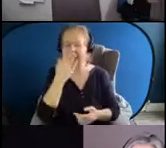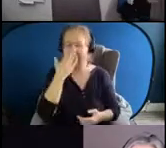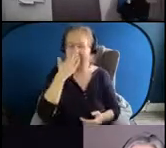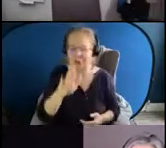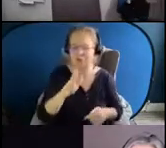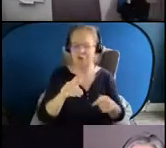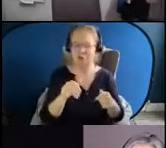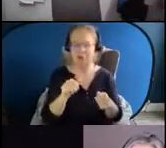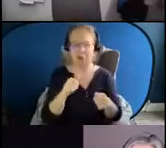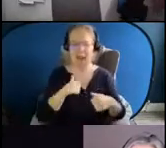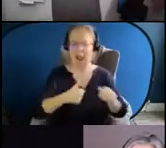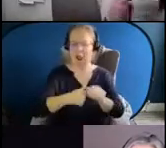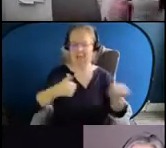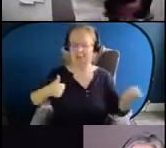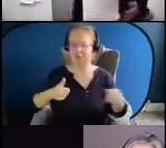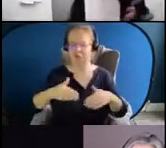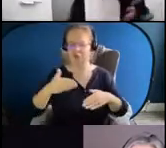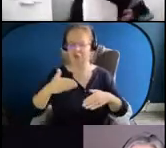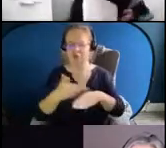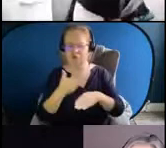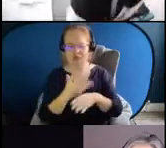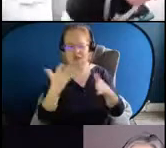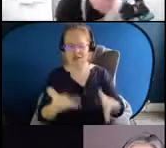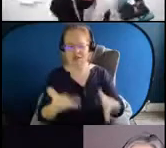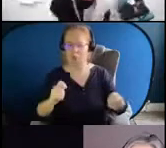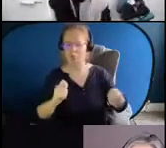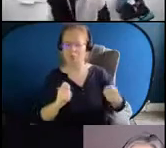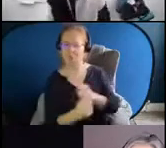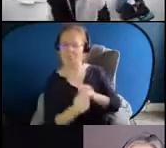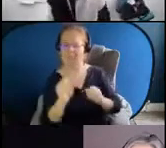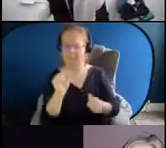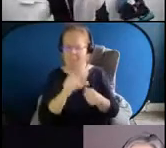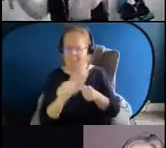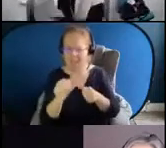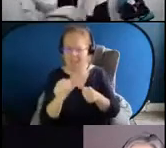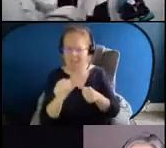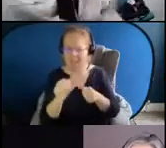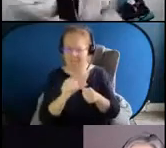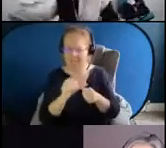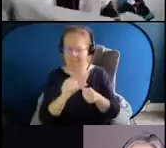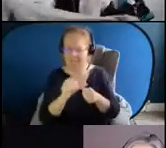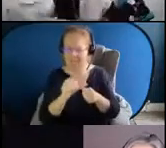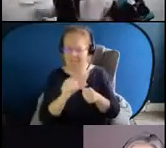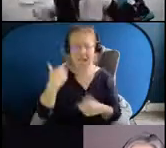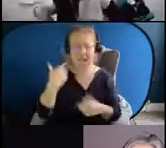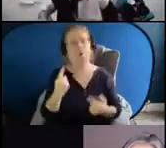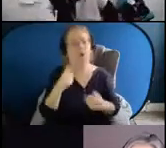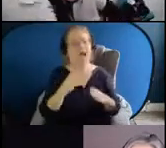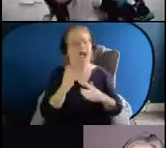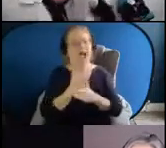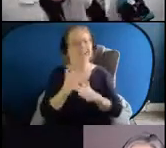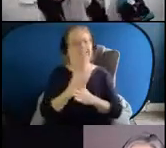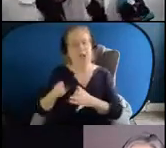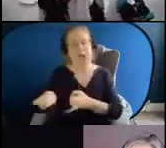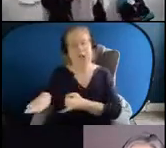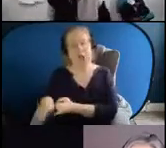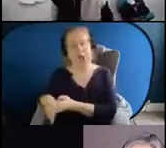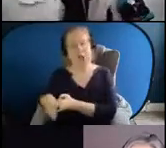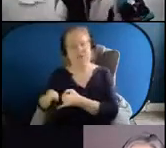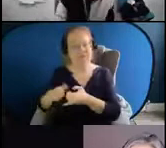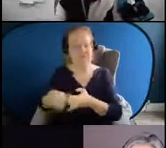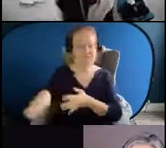attitudes in our industry towards accessibility. And I think a lot of people now are kind of thinking that, you know, we're maybe working